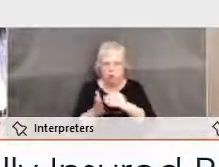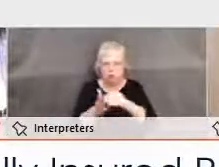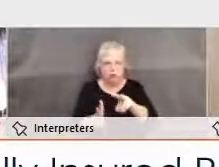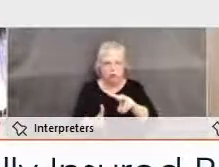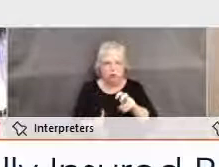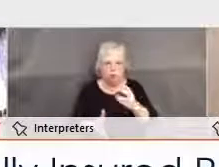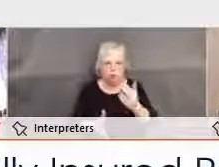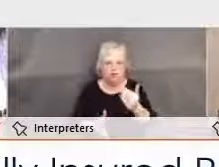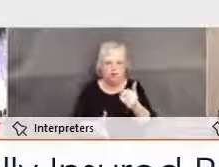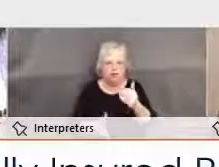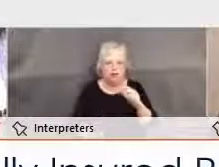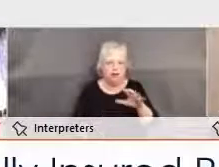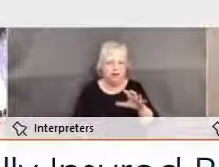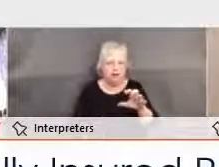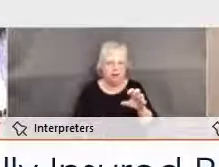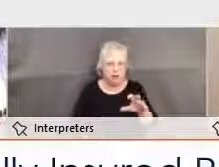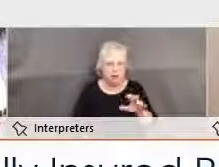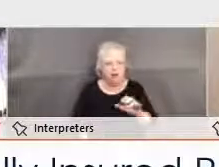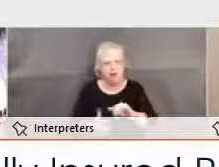$14,215,500. That is an estimate.